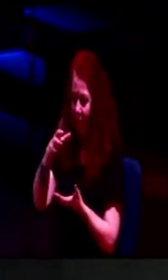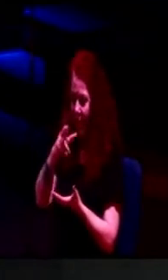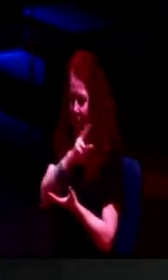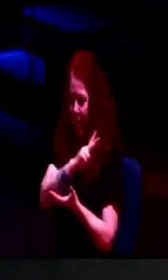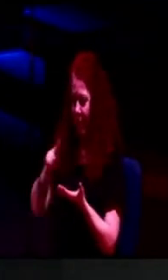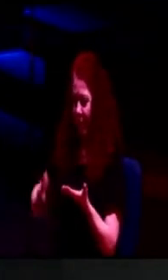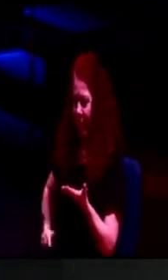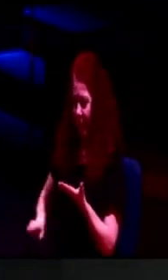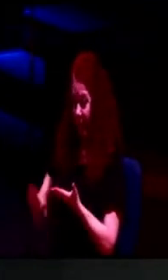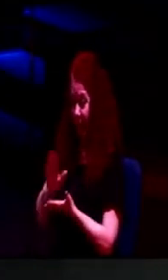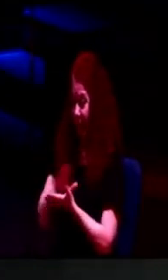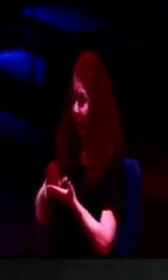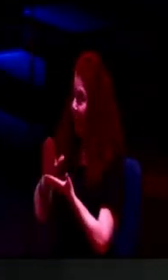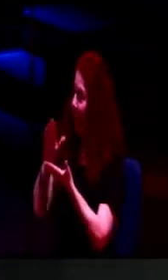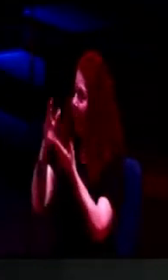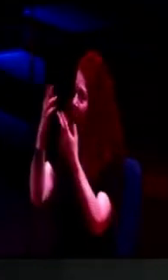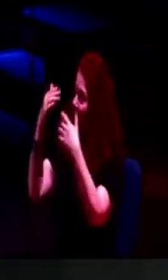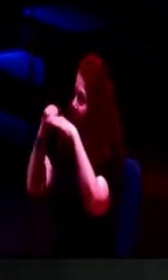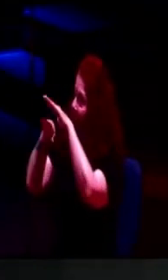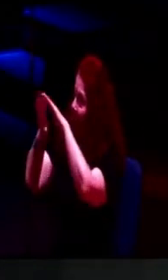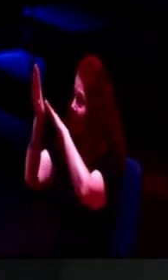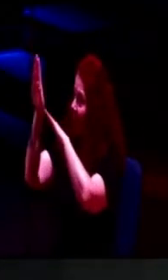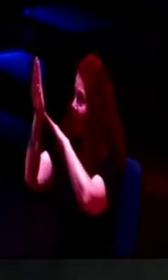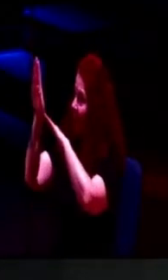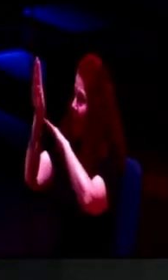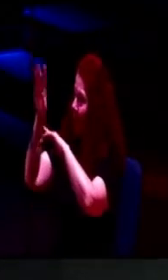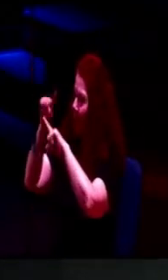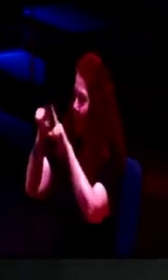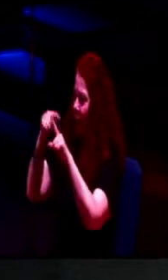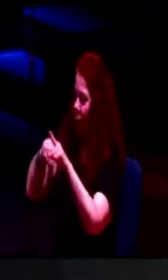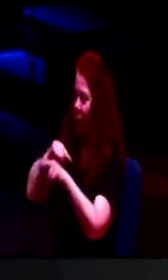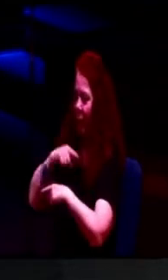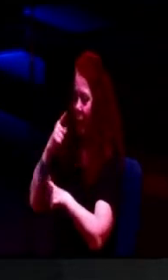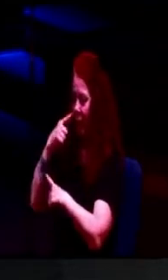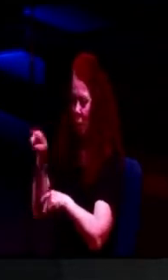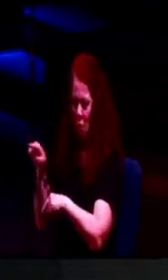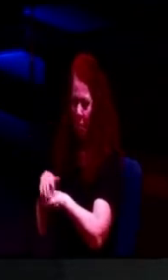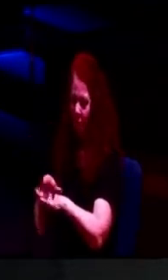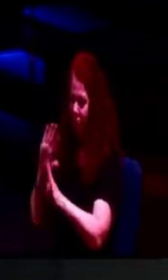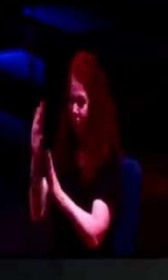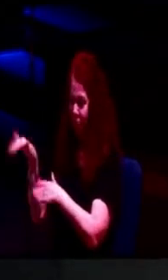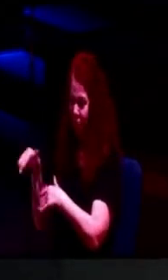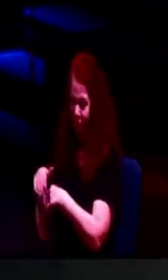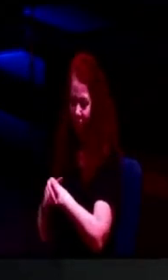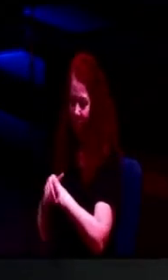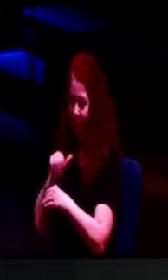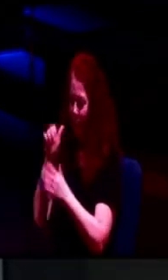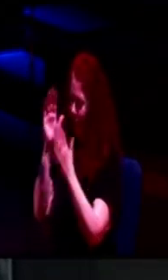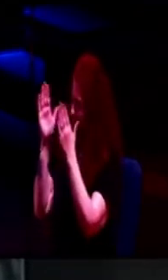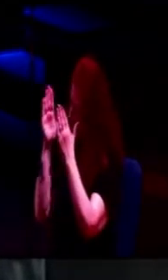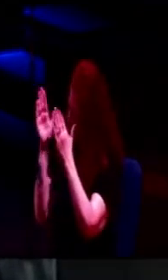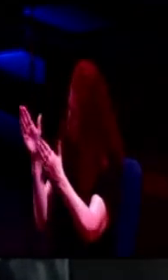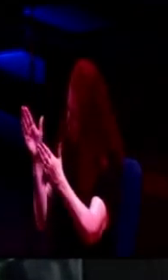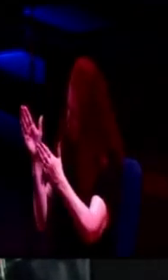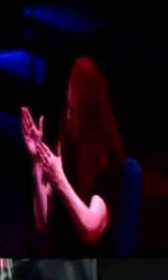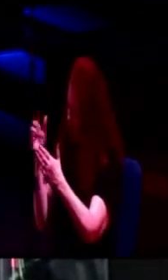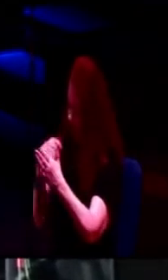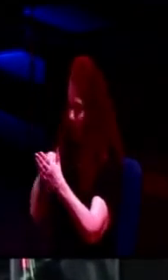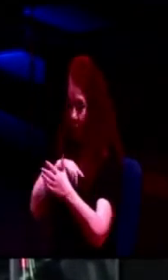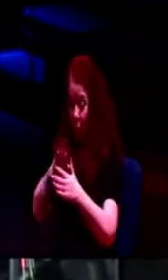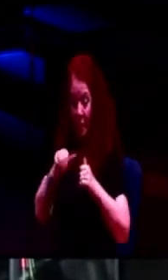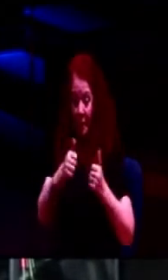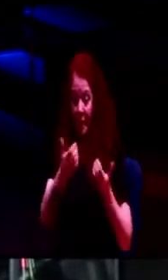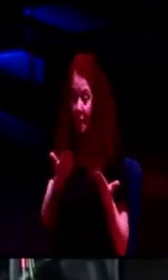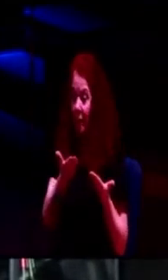be willing, you have to recognize the value of this relationship with Jesus Christ. And the sad